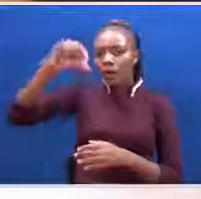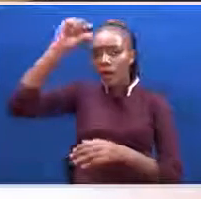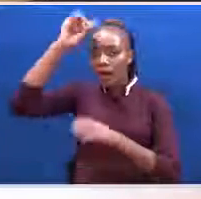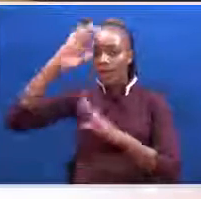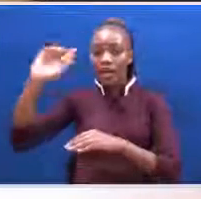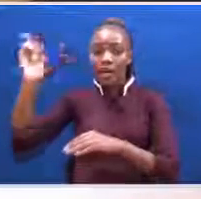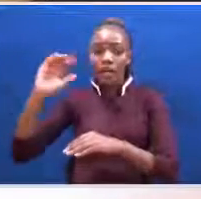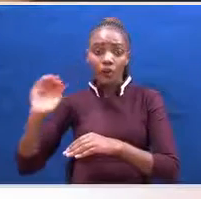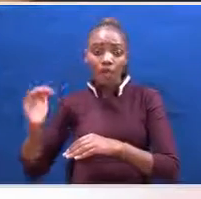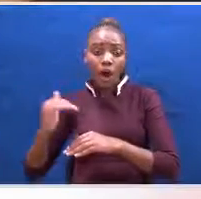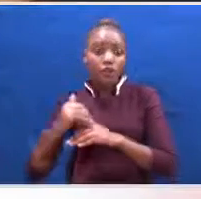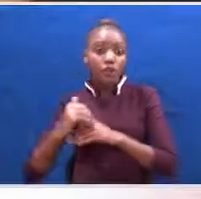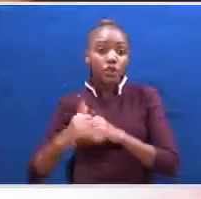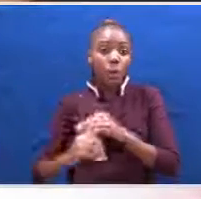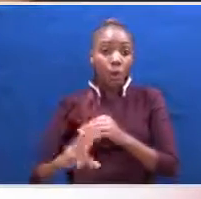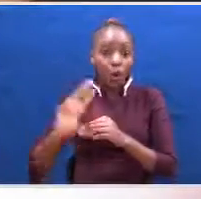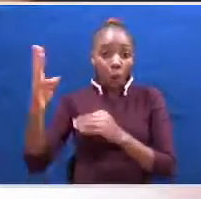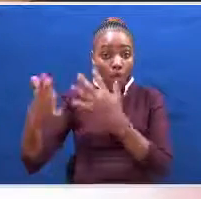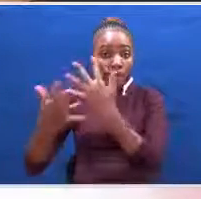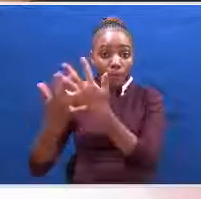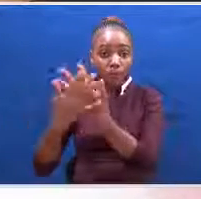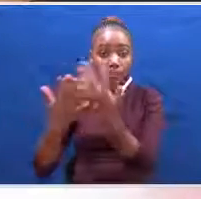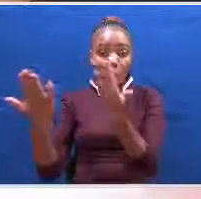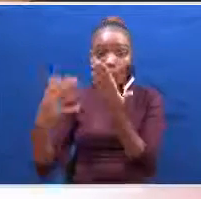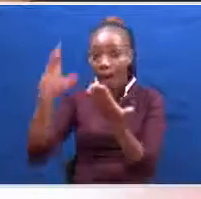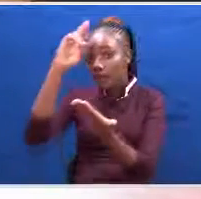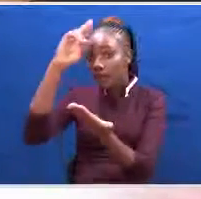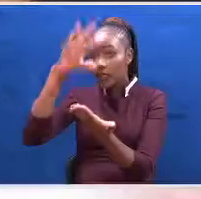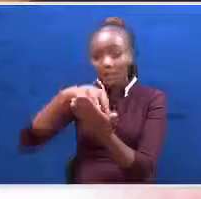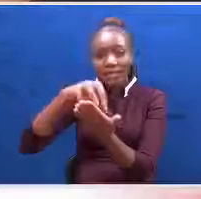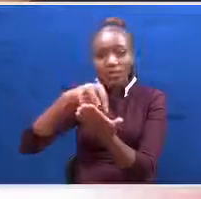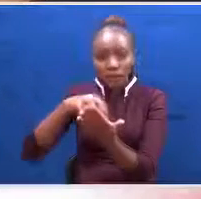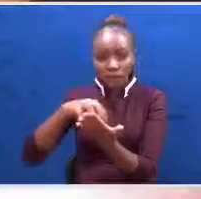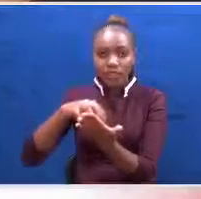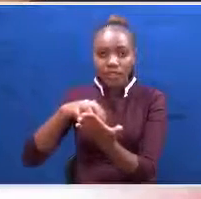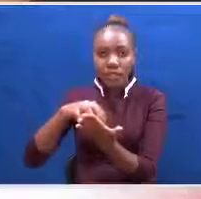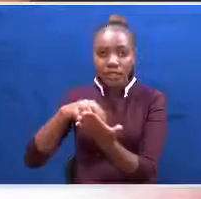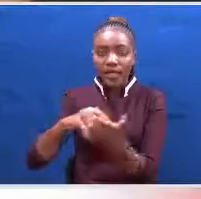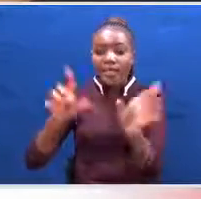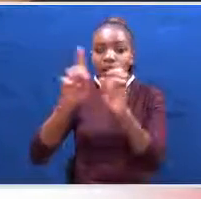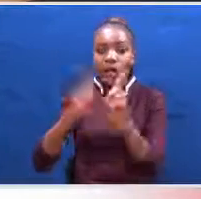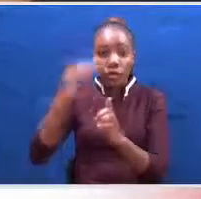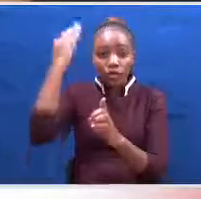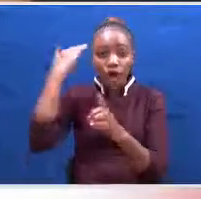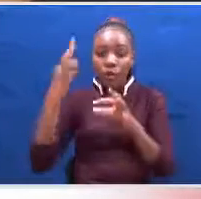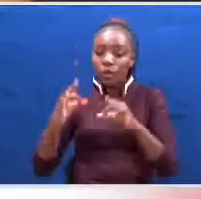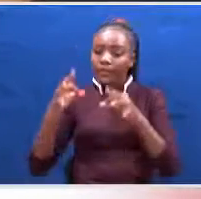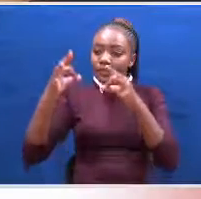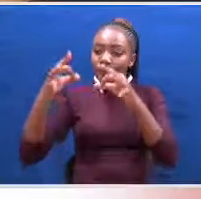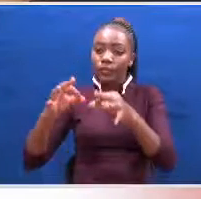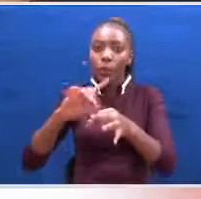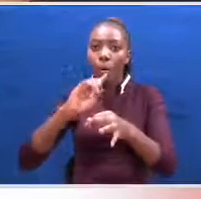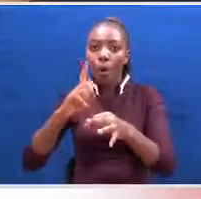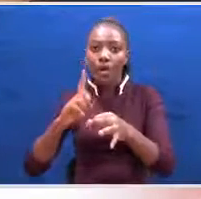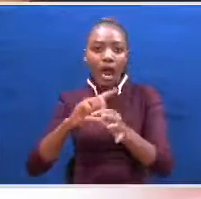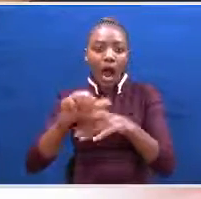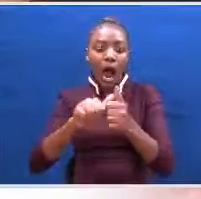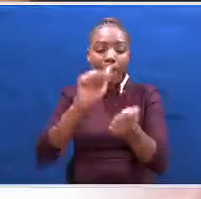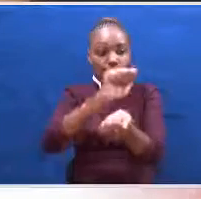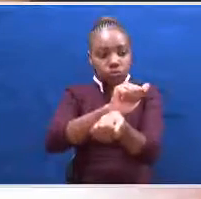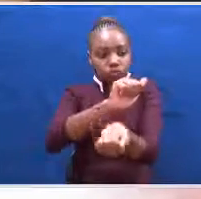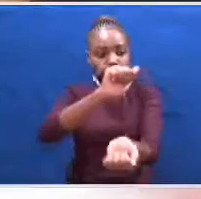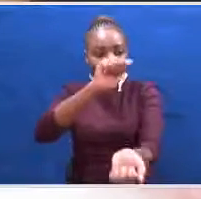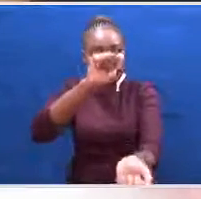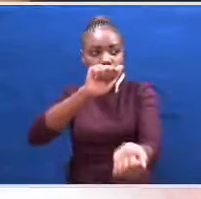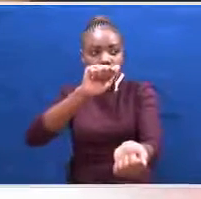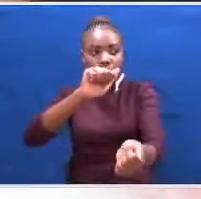Sonko will spend 5 more days at the Gigiri Police Station. A court has postponed its ruling on whether to release the former county